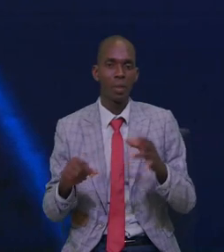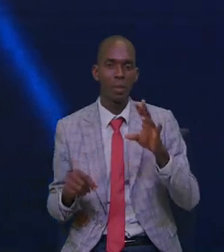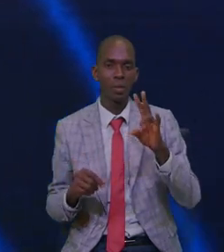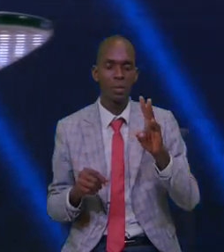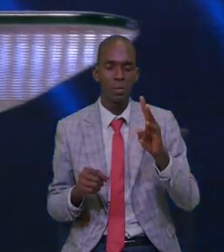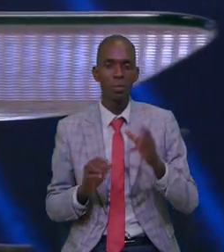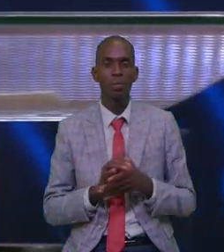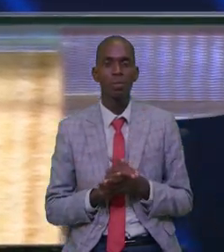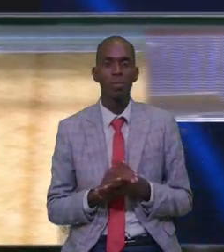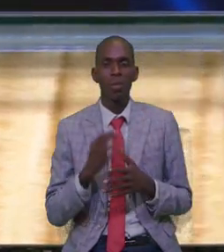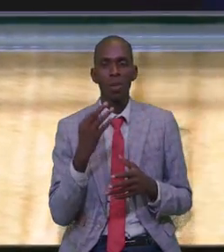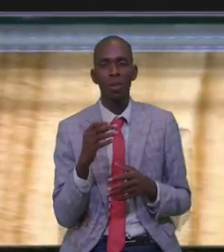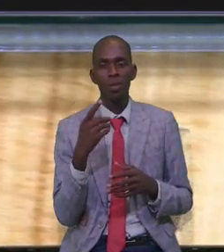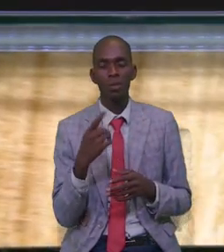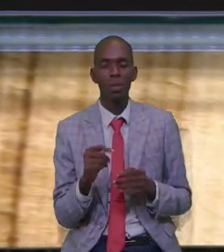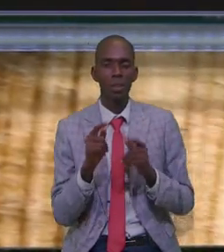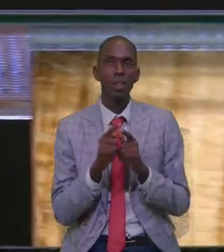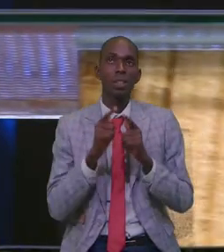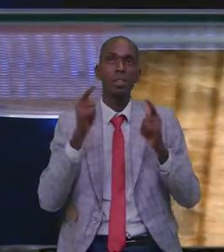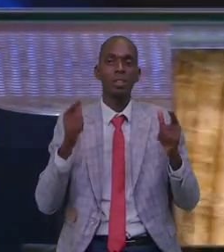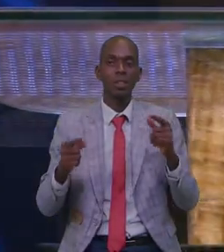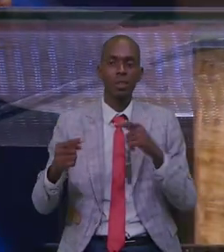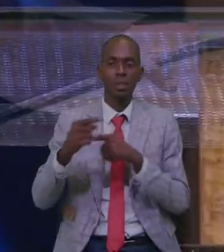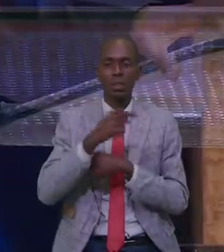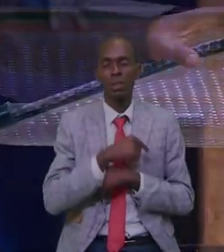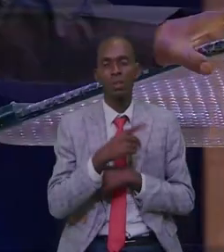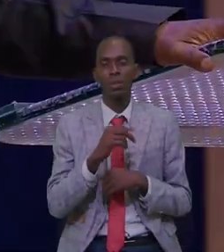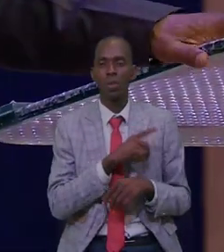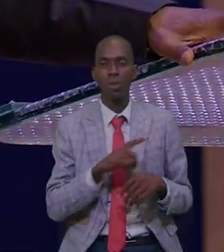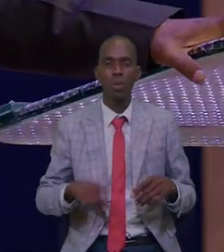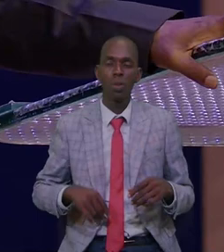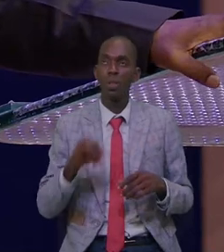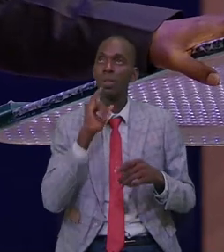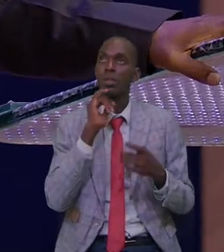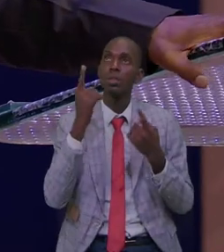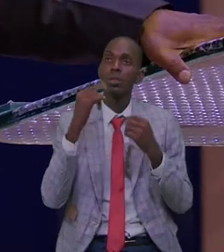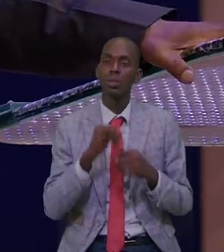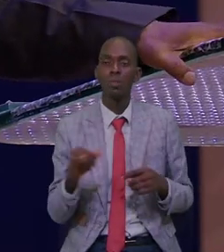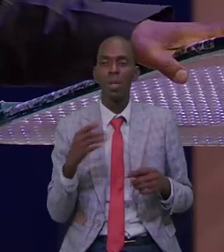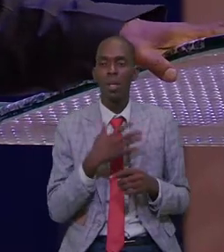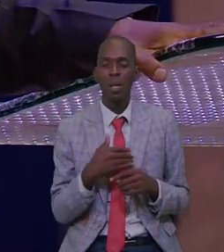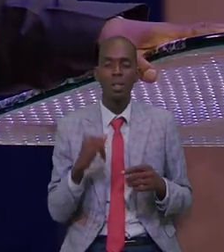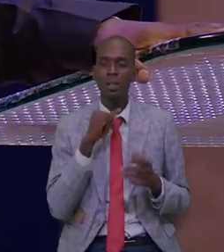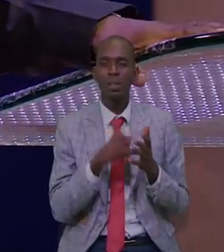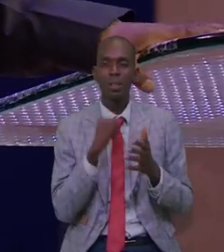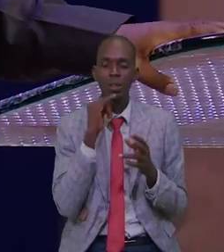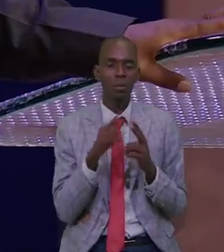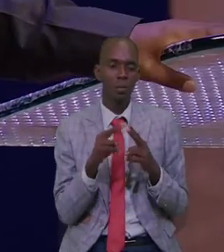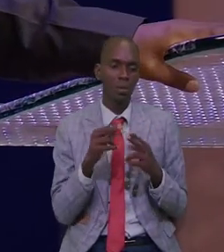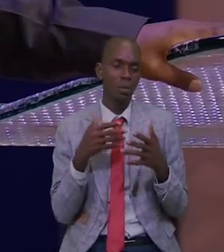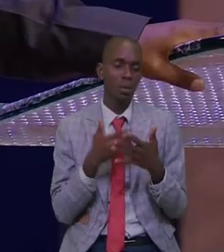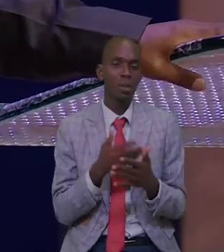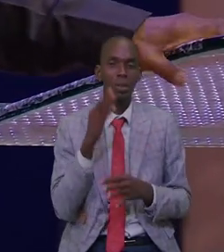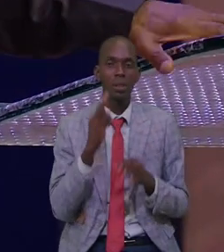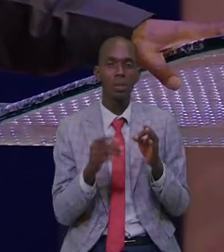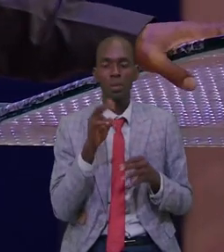great day of his wrath is come. It's coming. It's coming. And it's so very near. If you're not saved yet,